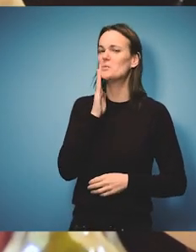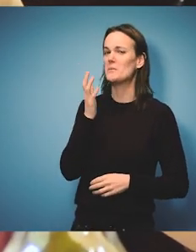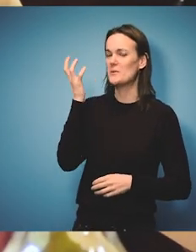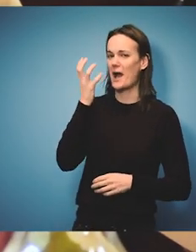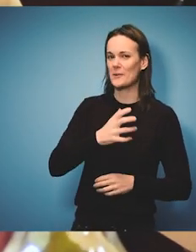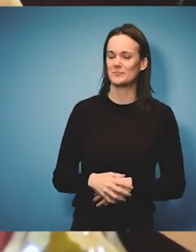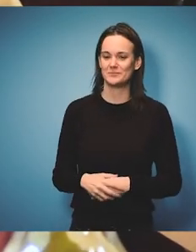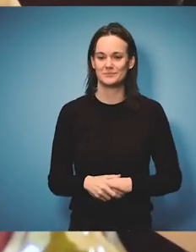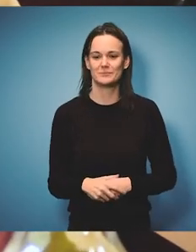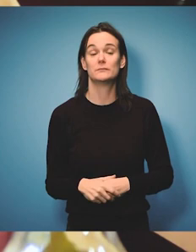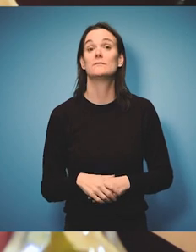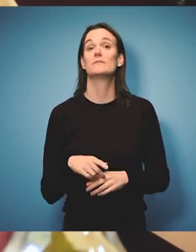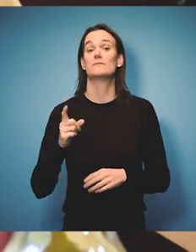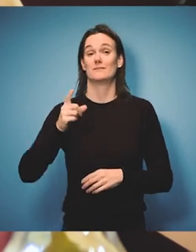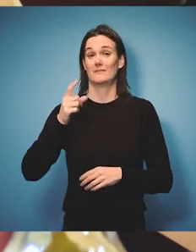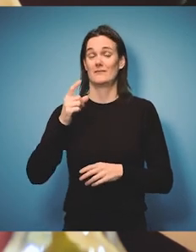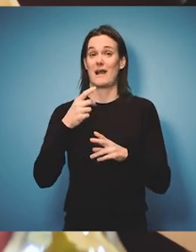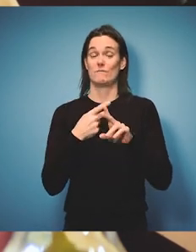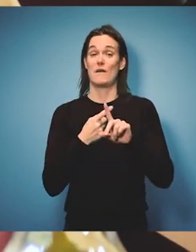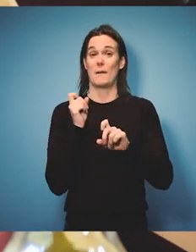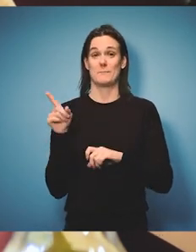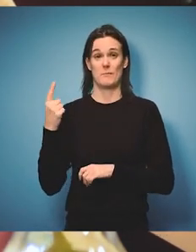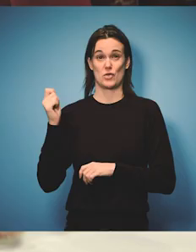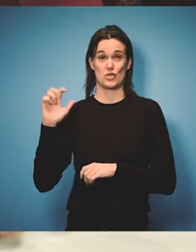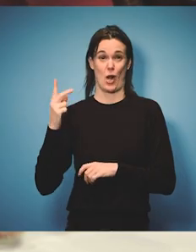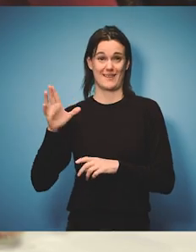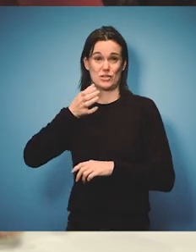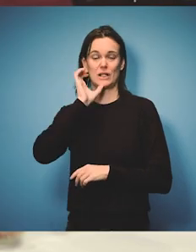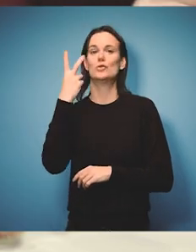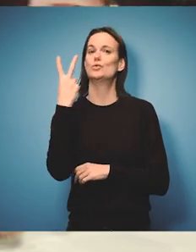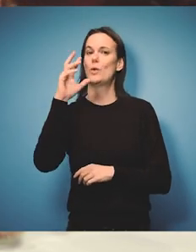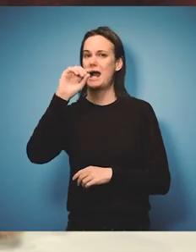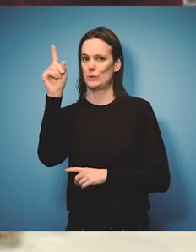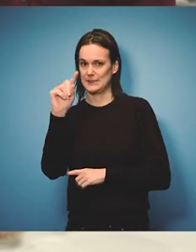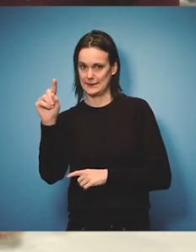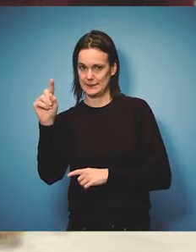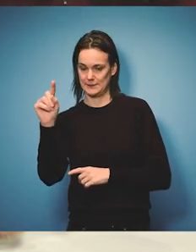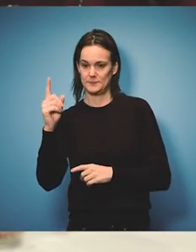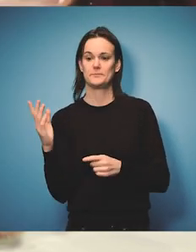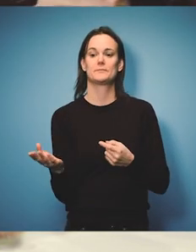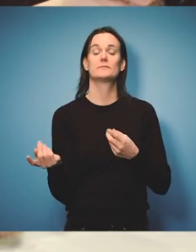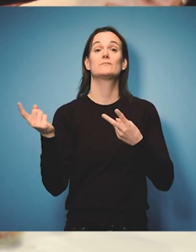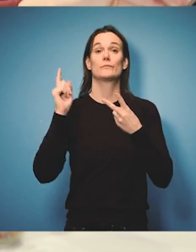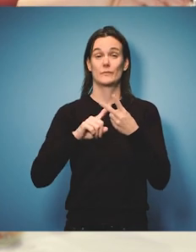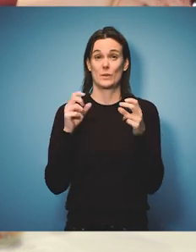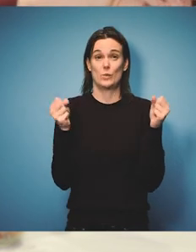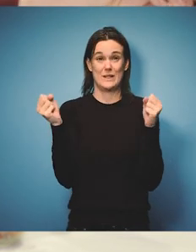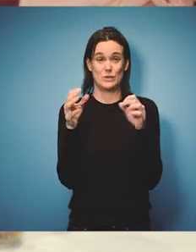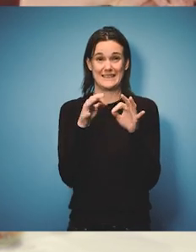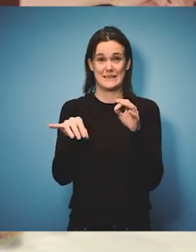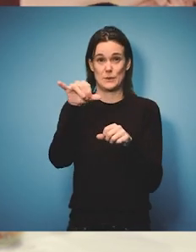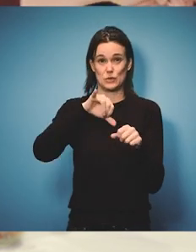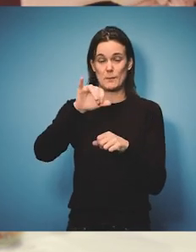with 2 ounces of the eggnog base. We're going to go into 1 ounce of the